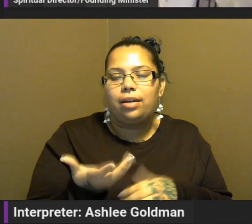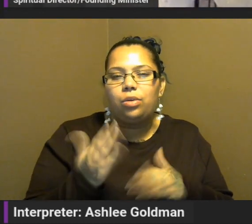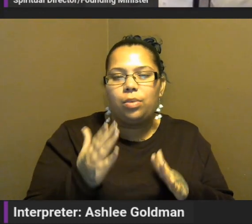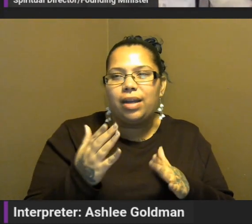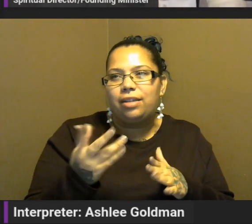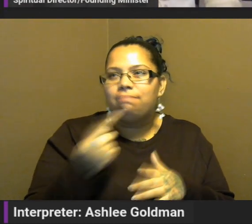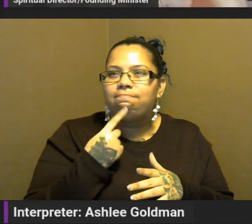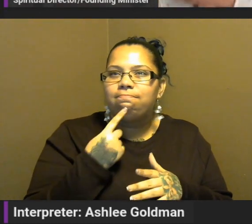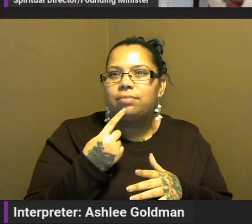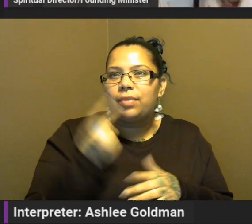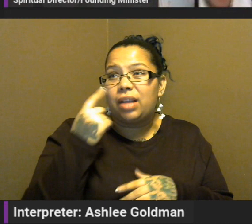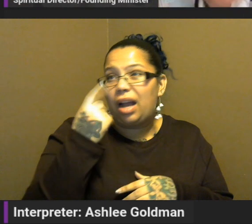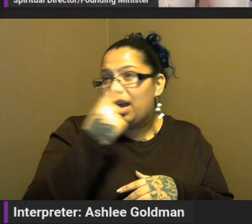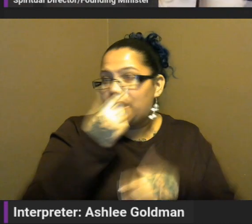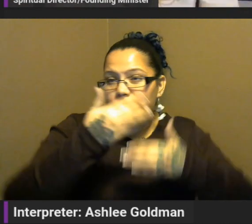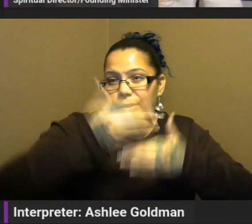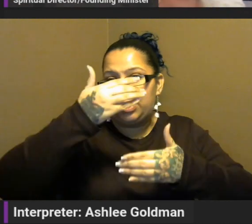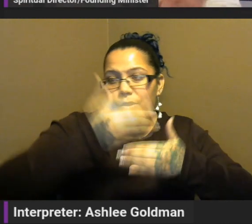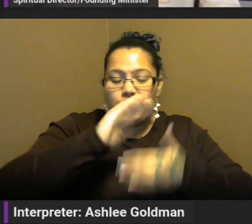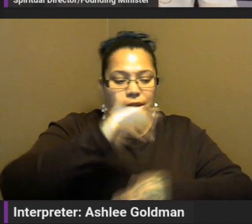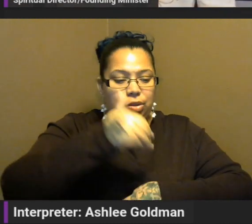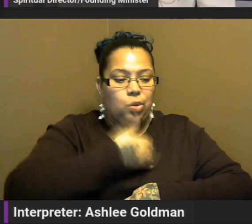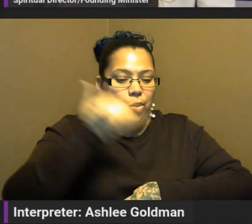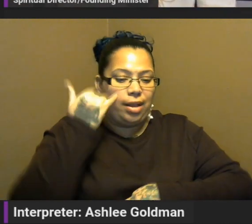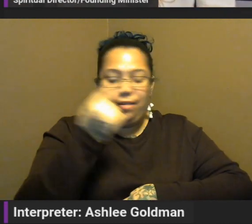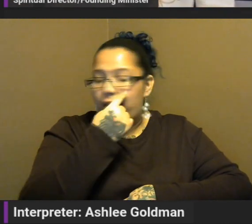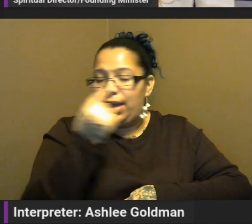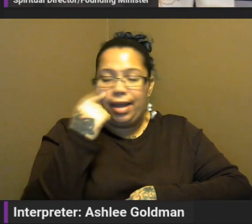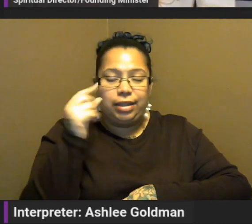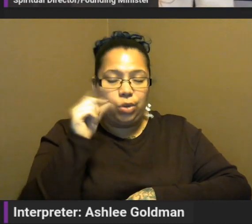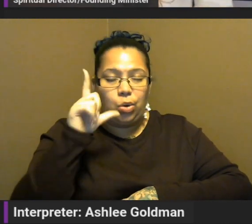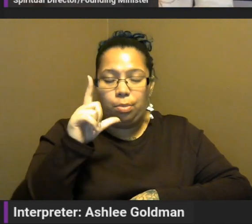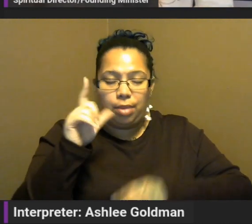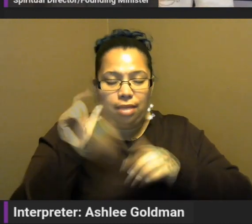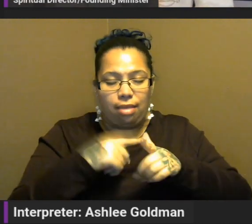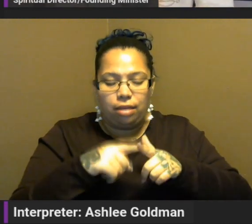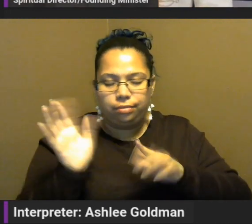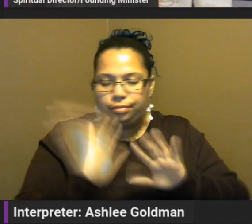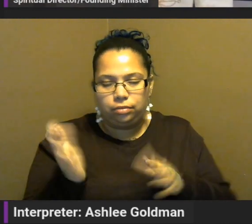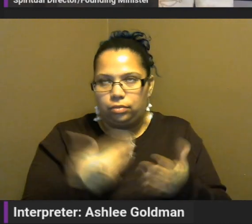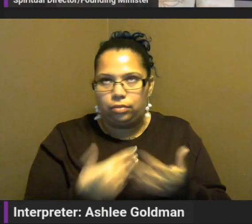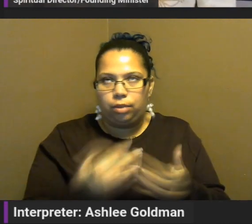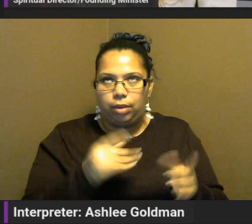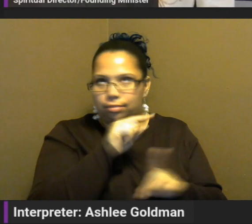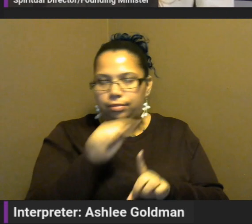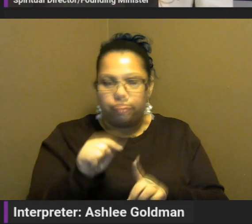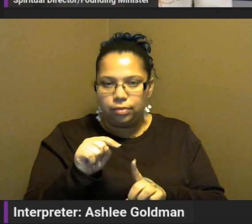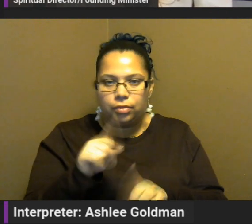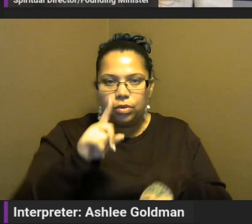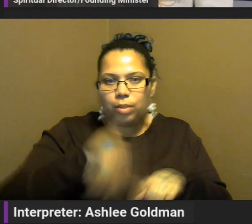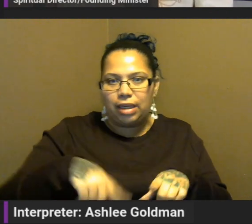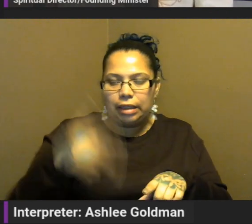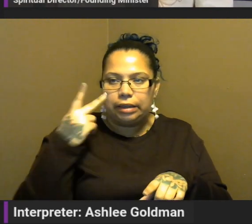one's eyes are open, one can, yeah. Anyway, we cannot see reality until our